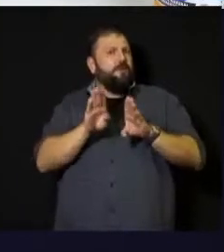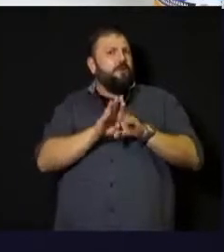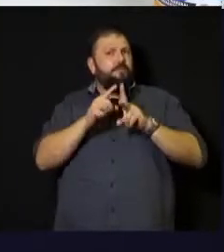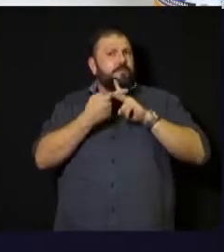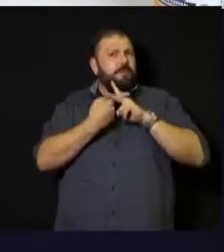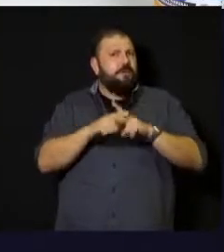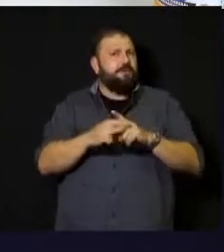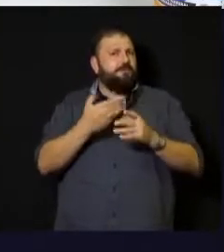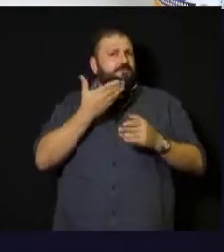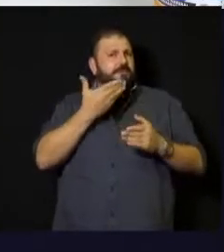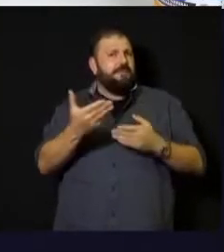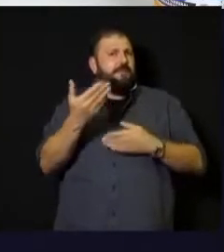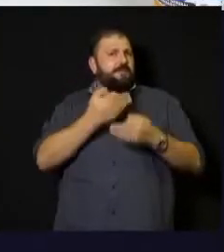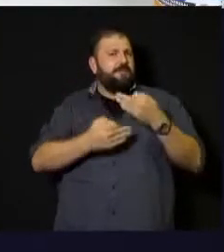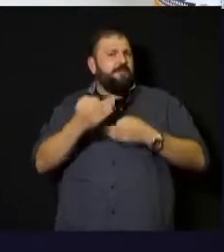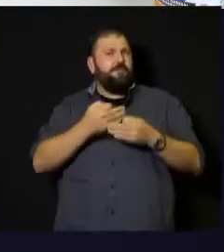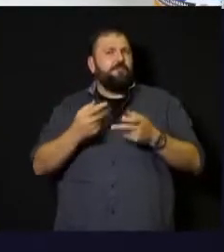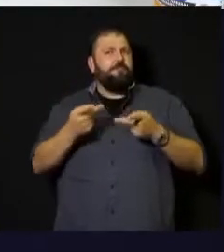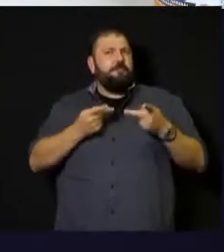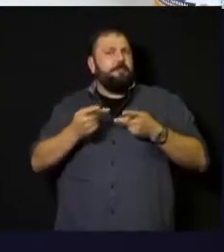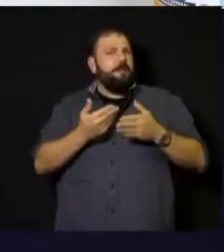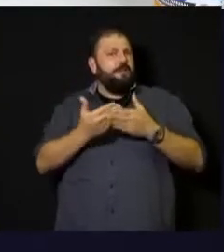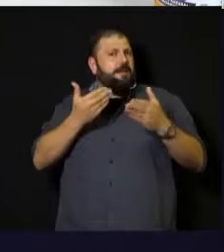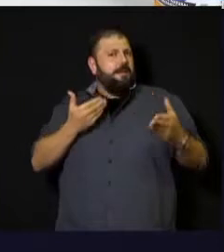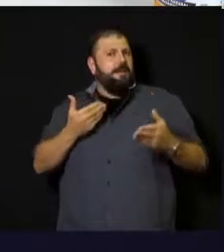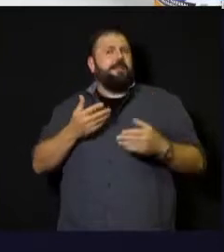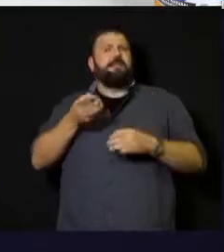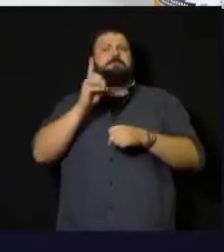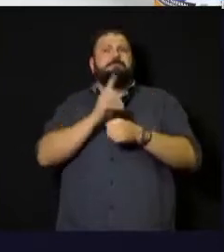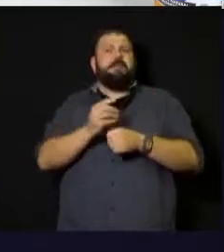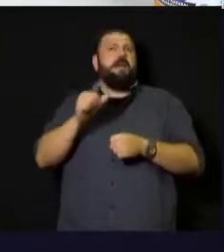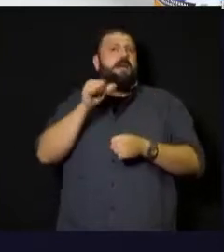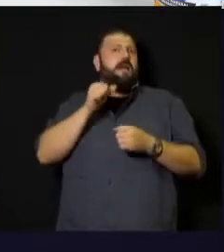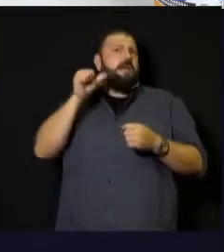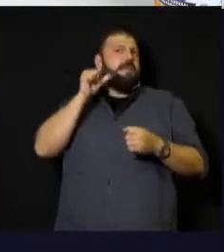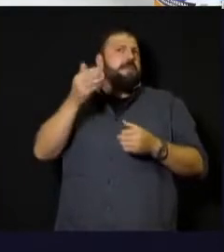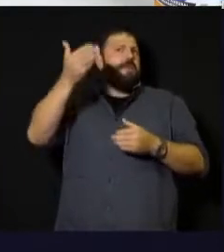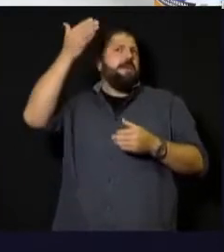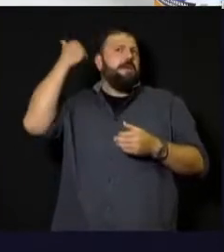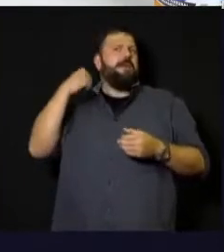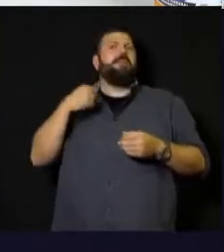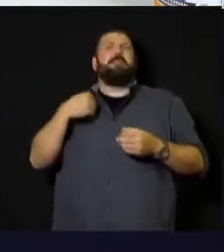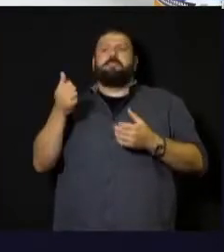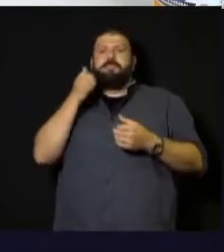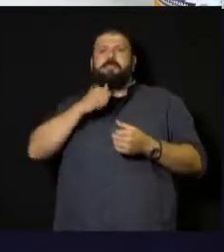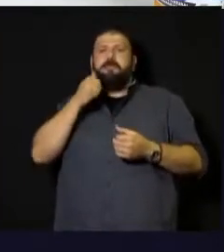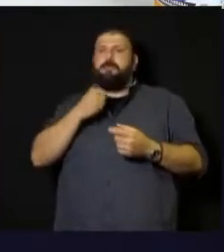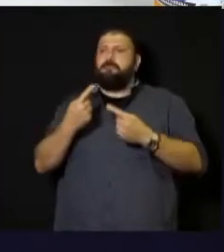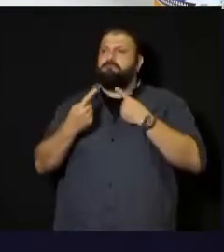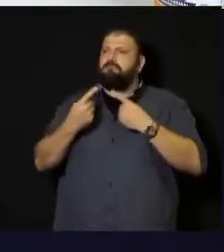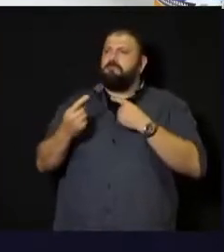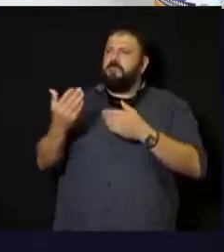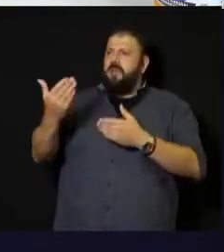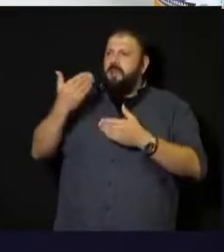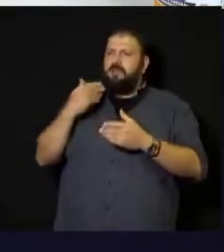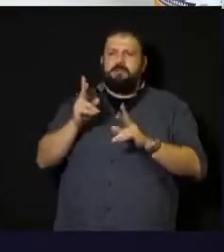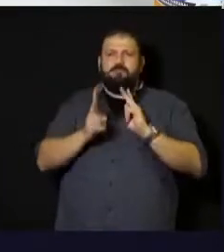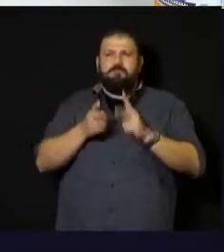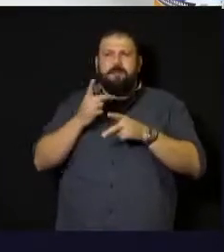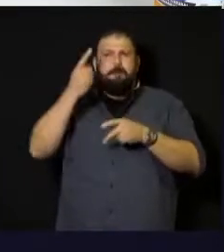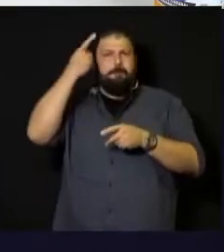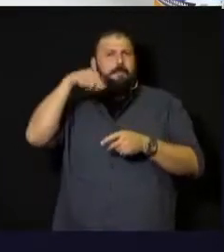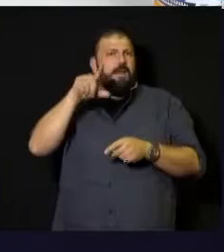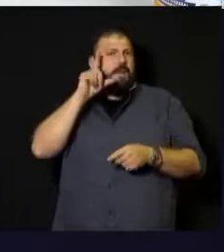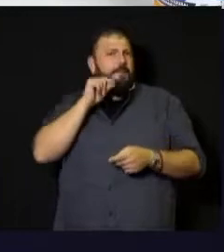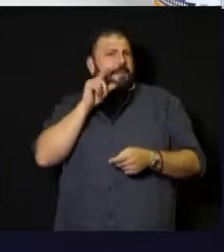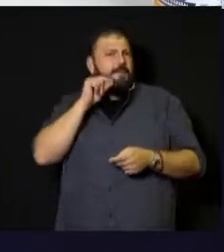Where do I start the day? Even the previous day, from the previous day, we have our planning, our plan for the following days,